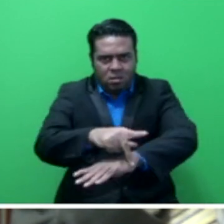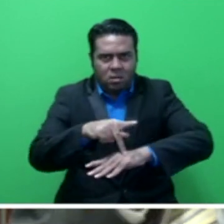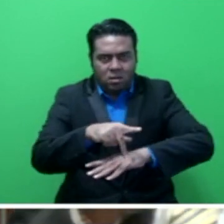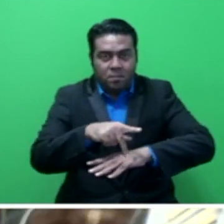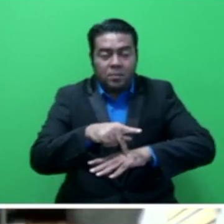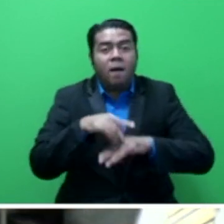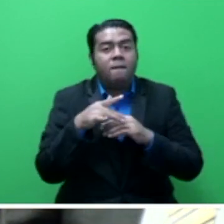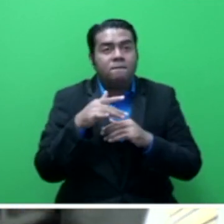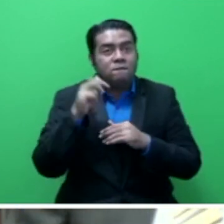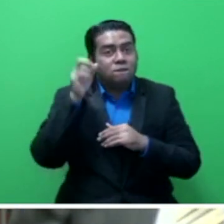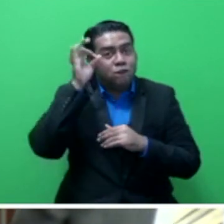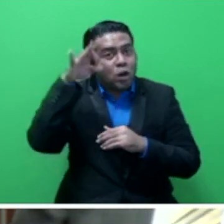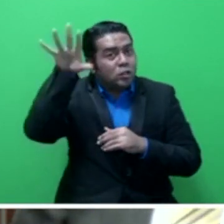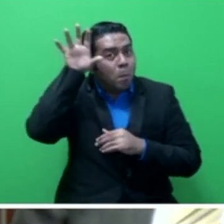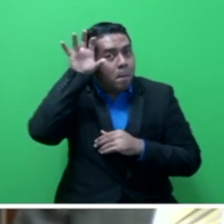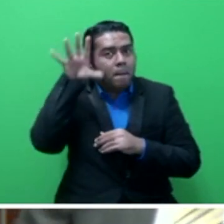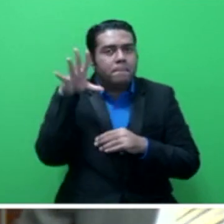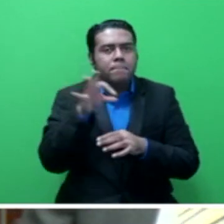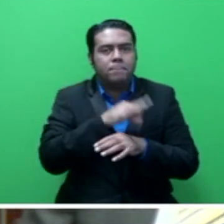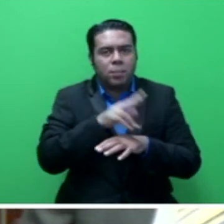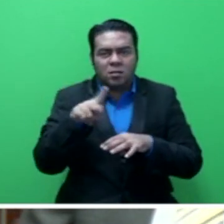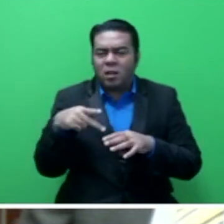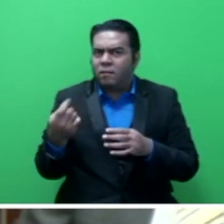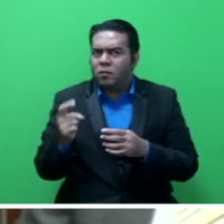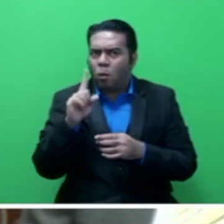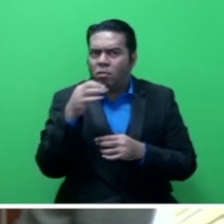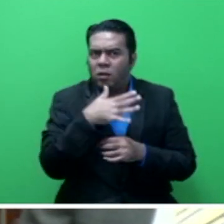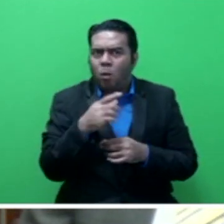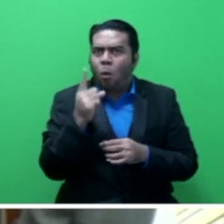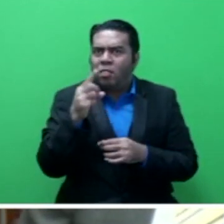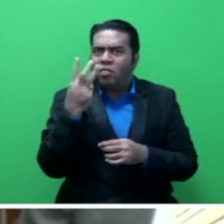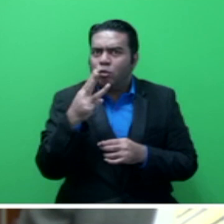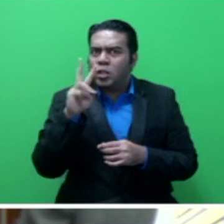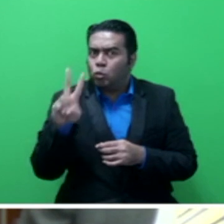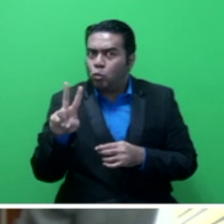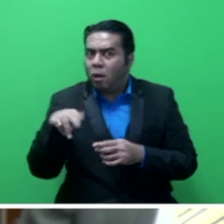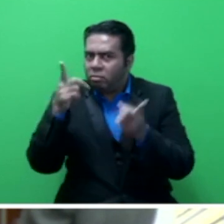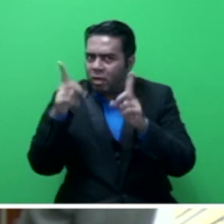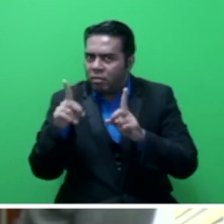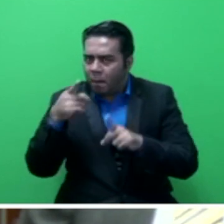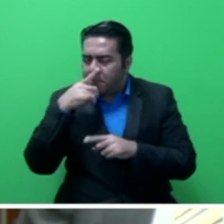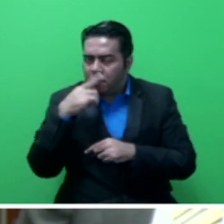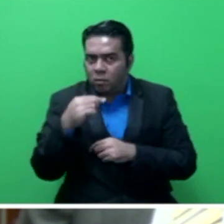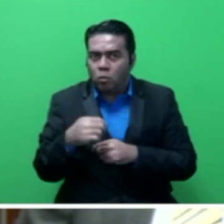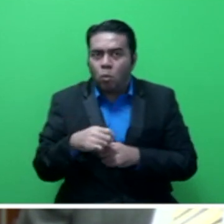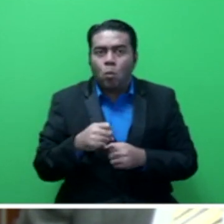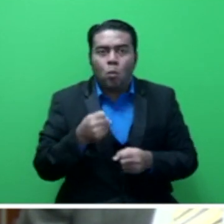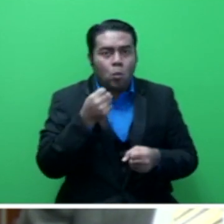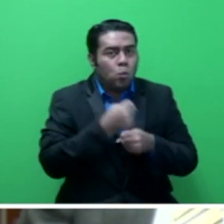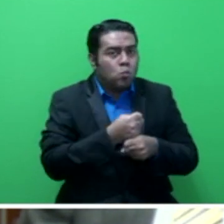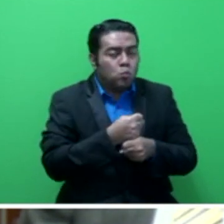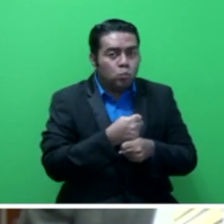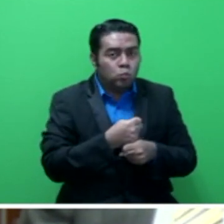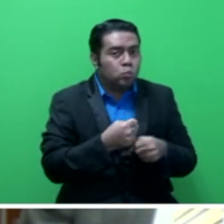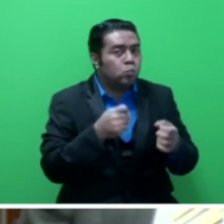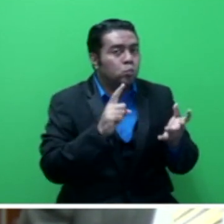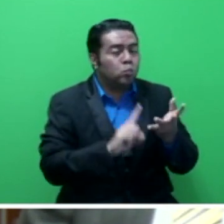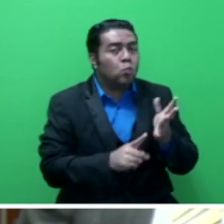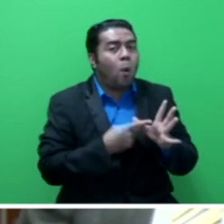French Polynesia with over 18,000 cases and 132 deaths. Guam with over 7,000 cases